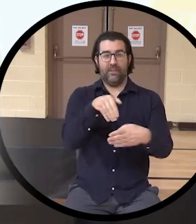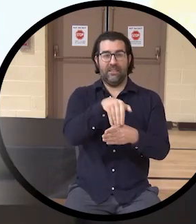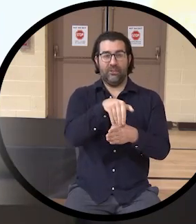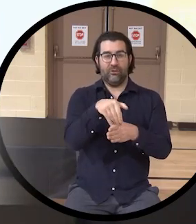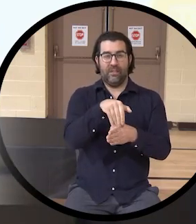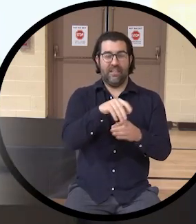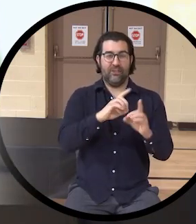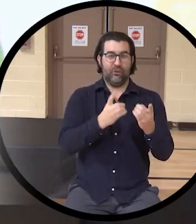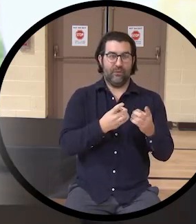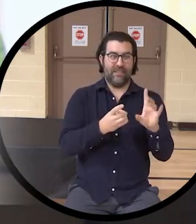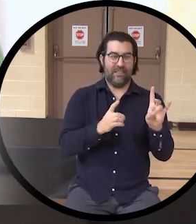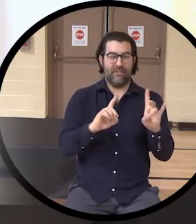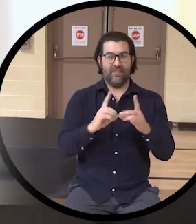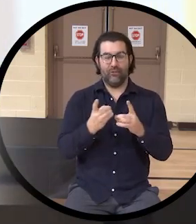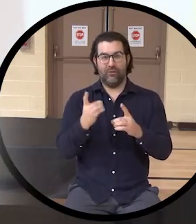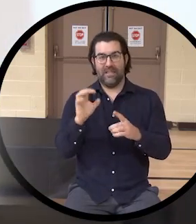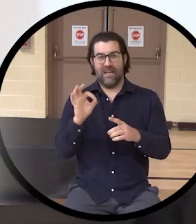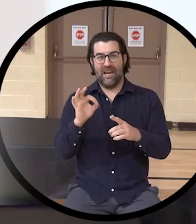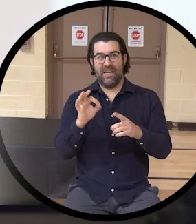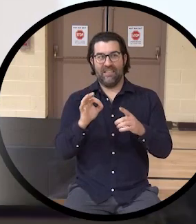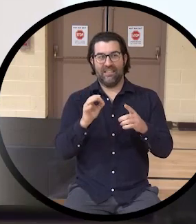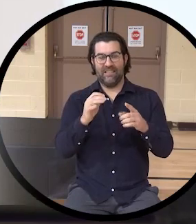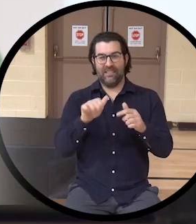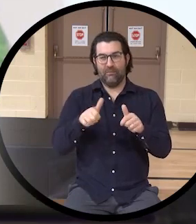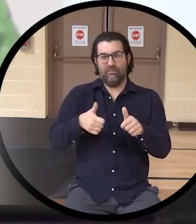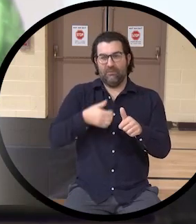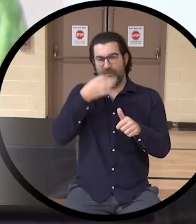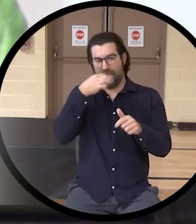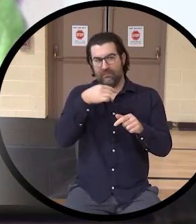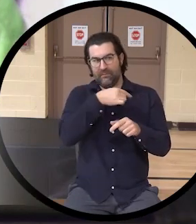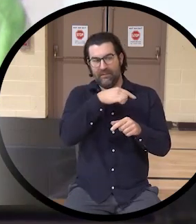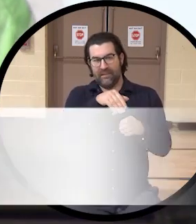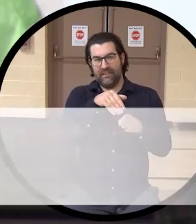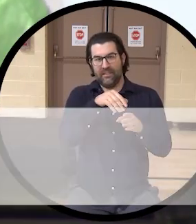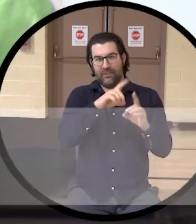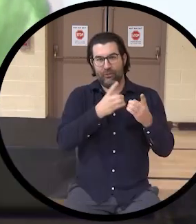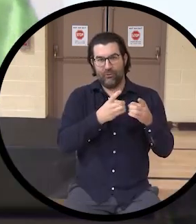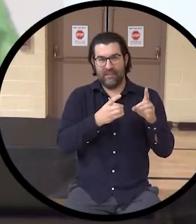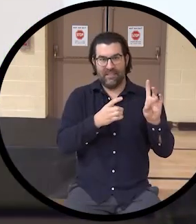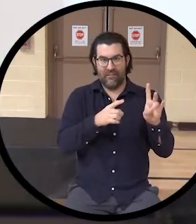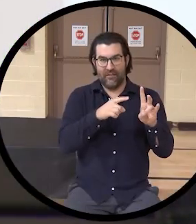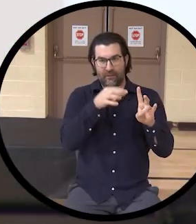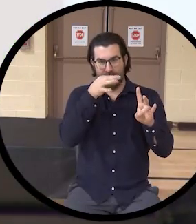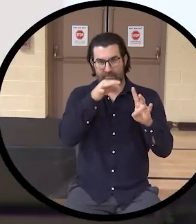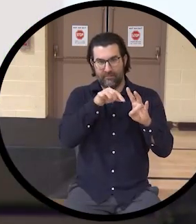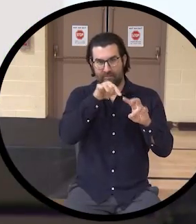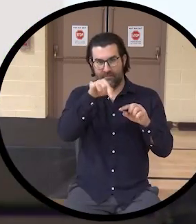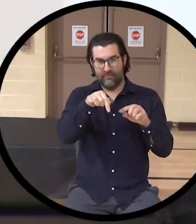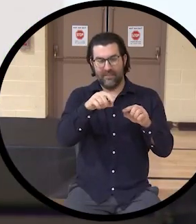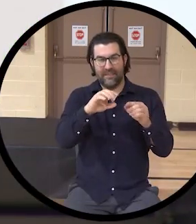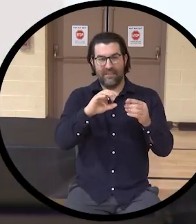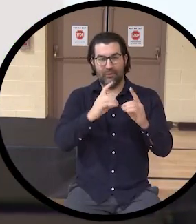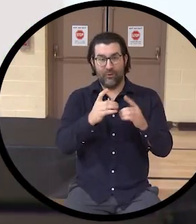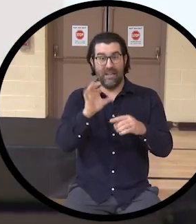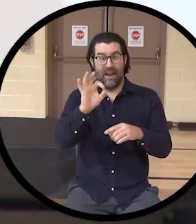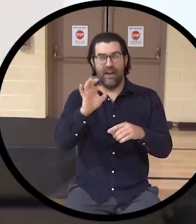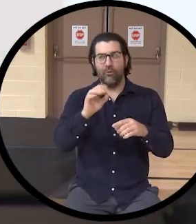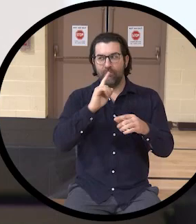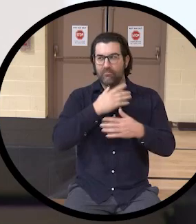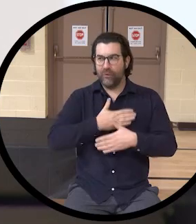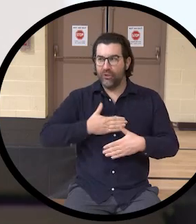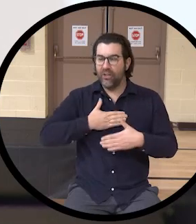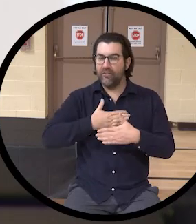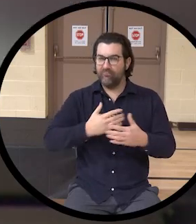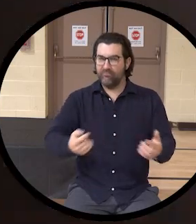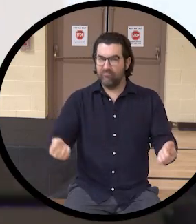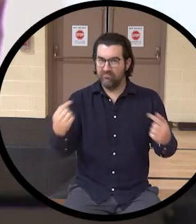9. Just to the middle of the street behind us, it's still District 7, and then we turn into District 9. So we appreciate everyone being here,